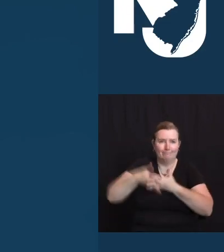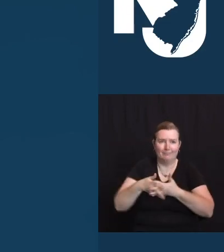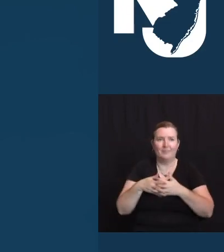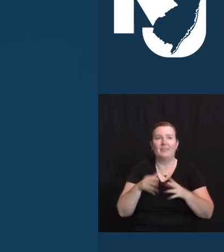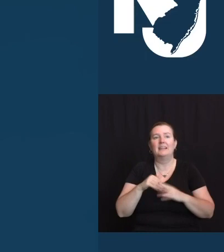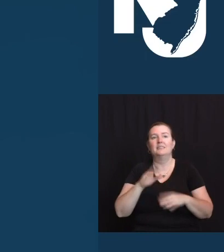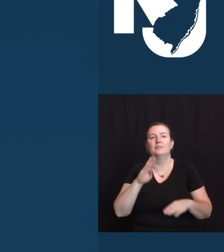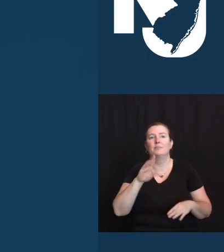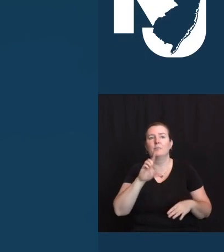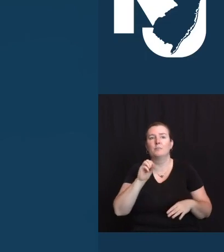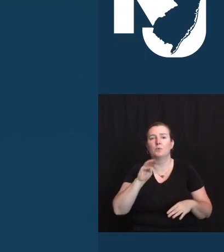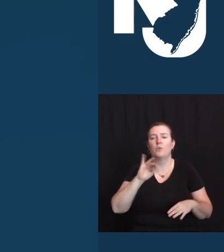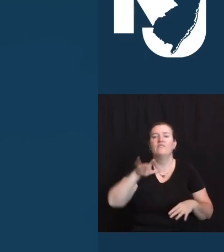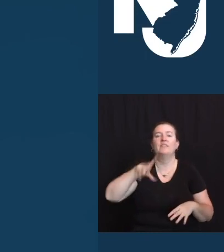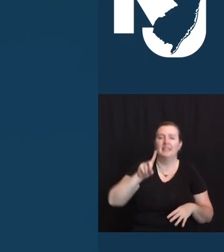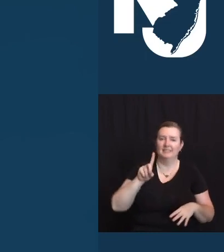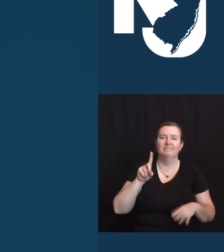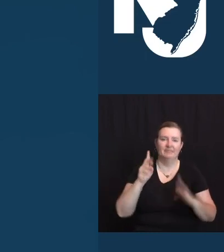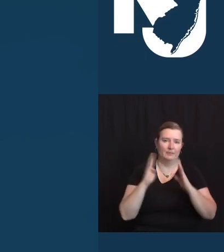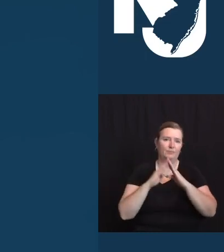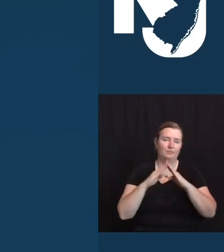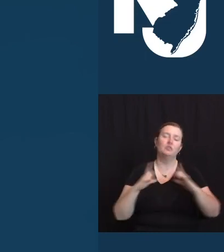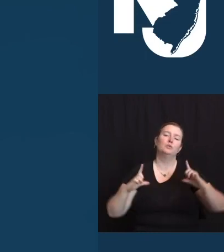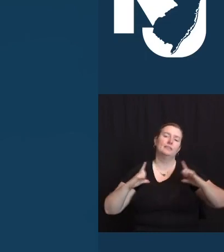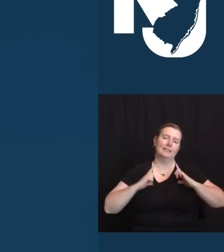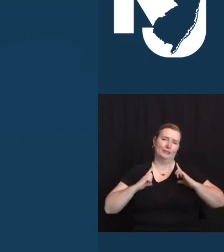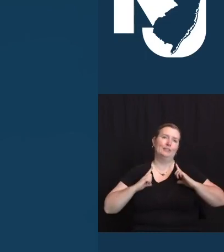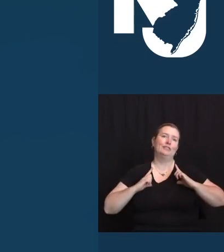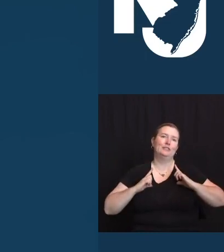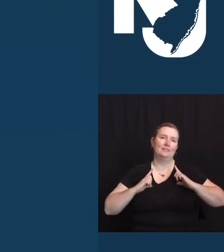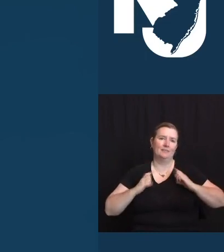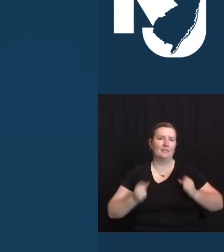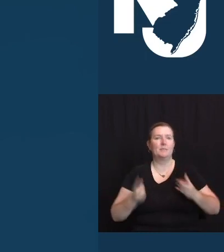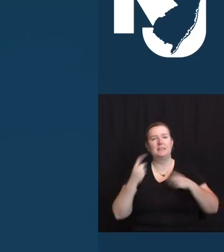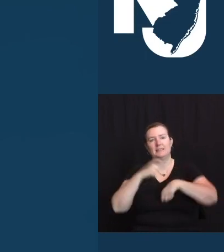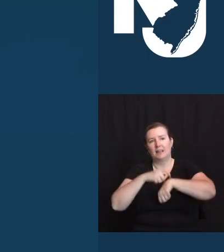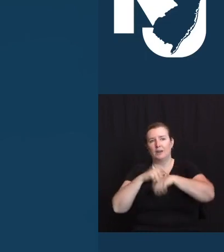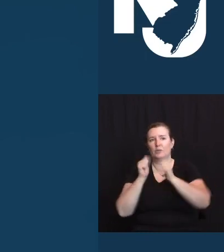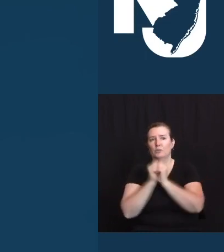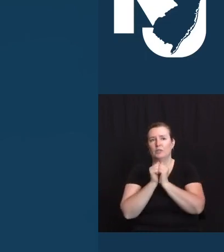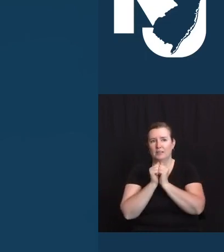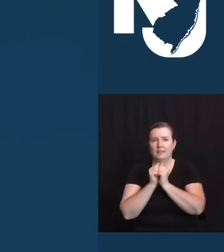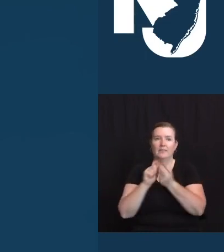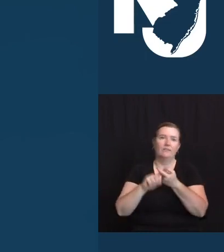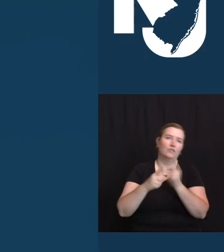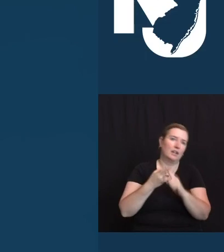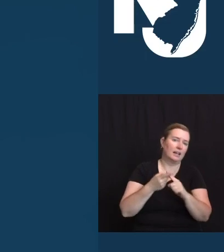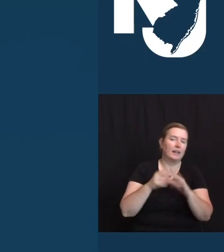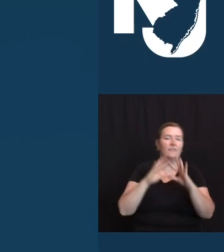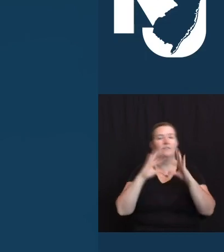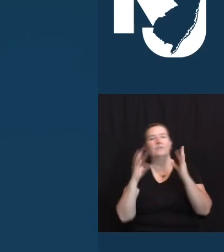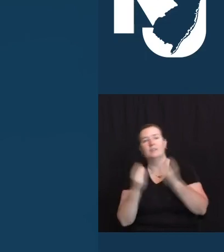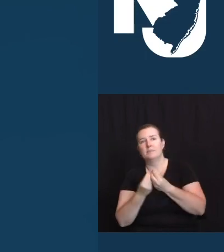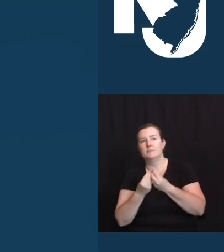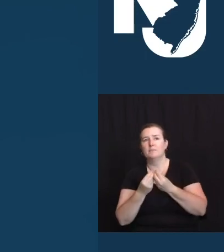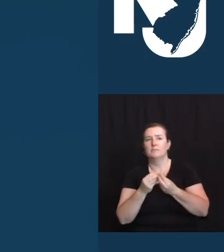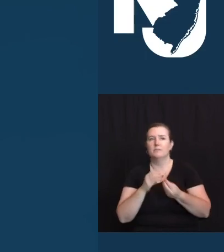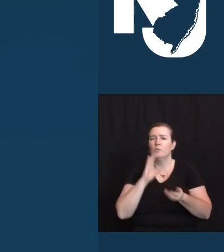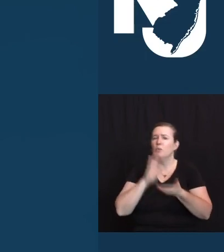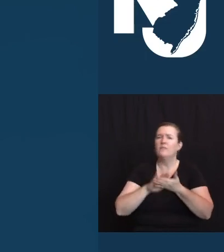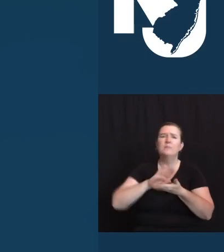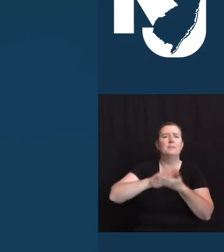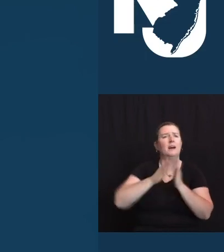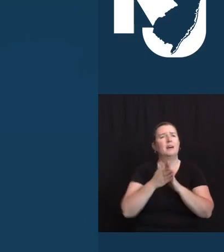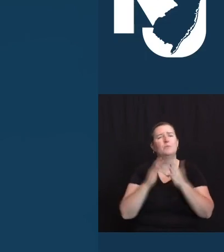retirement, enjoying time with family and friends. But Jane, ever active, became a volunteer and community activist, including